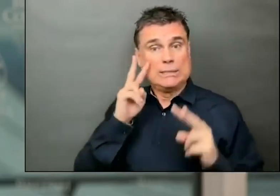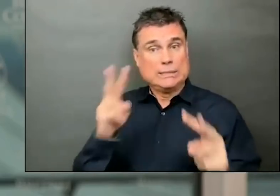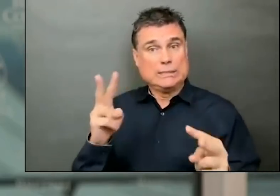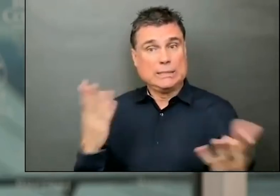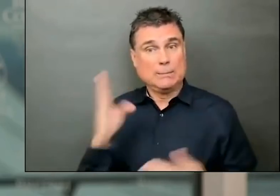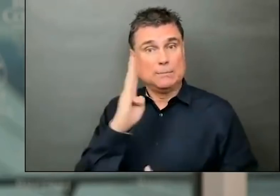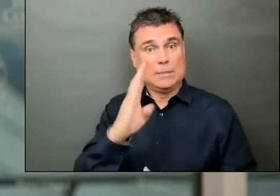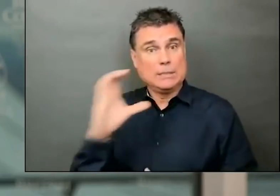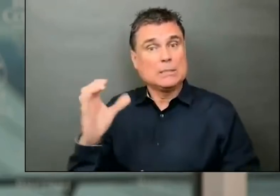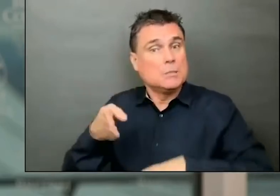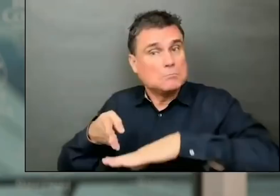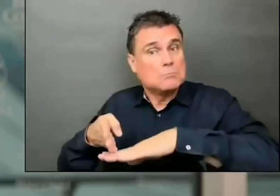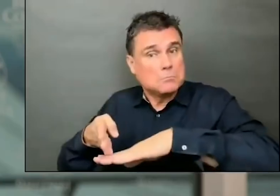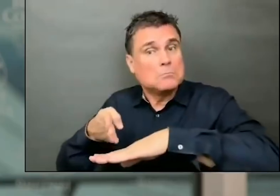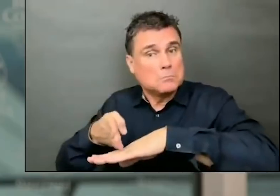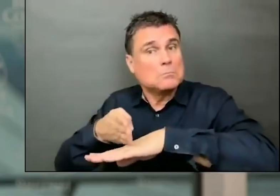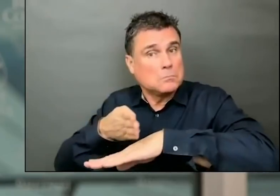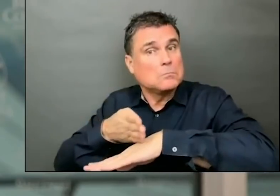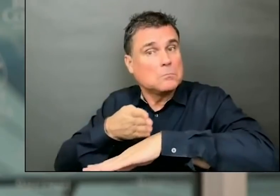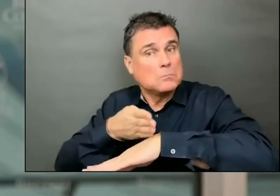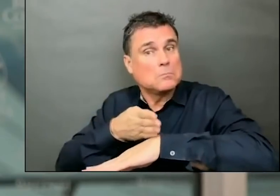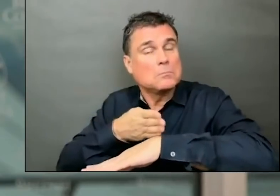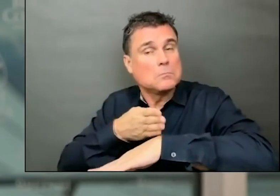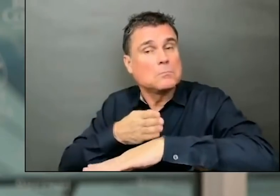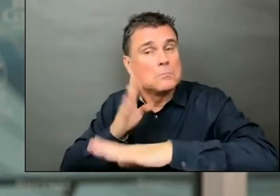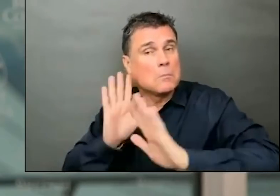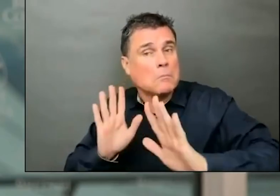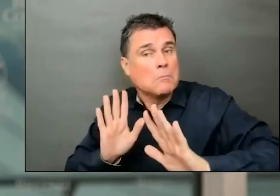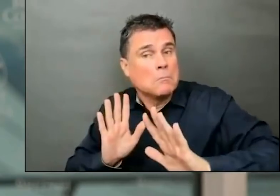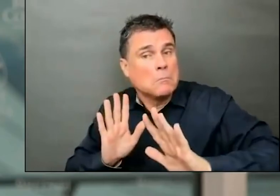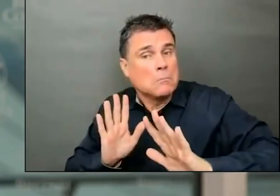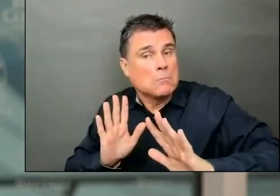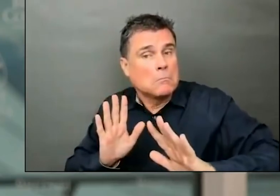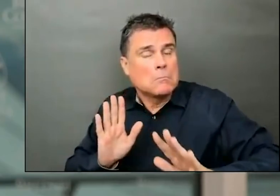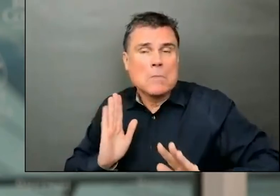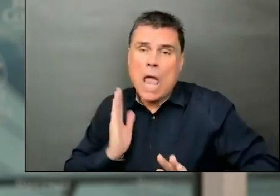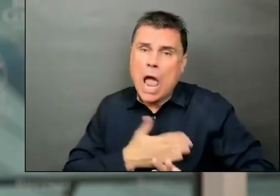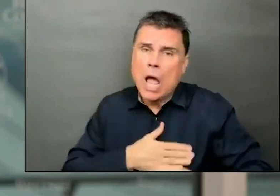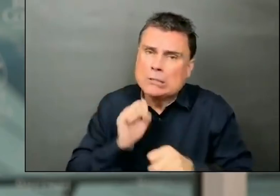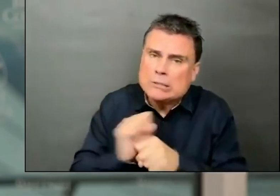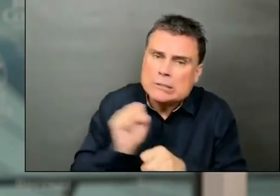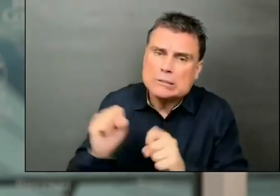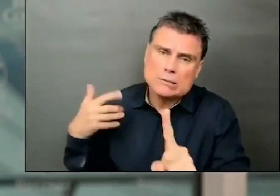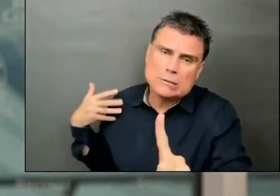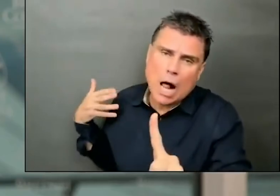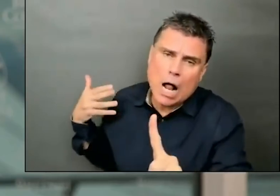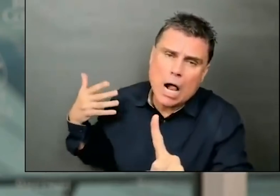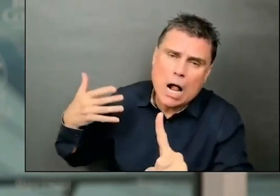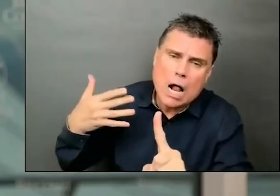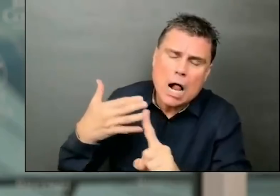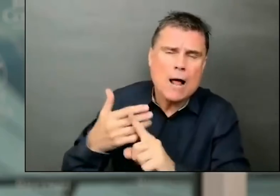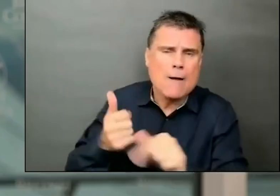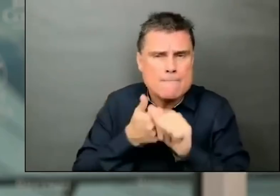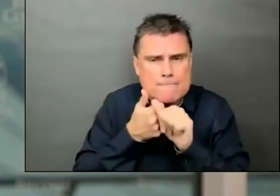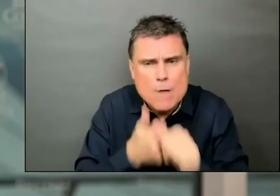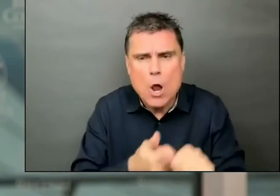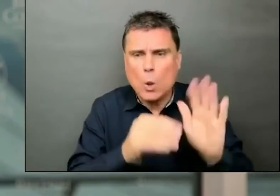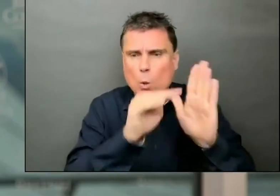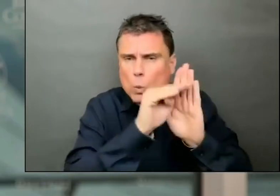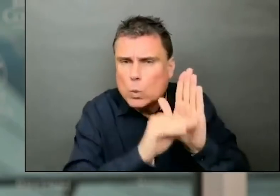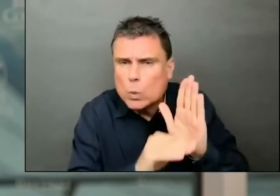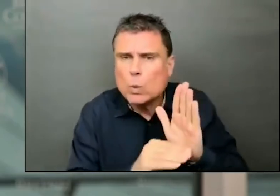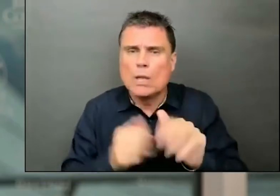BC. The efforts that we are all doing here in BC are working. Through our individual and collective efforts,